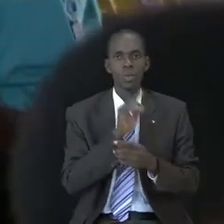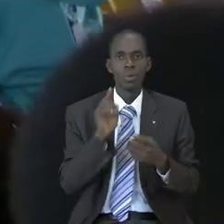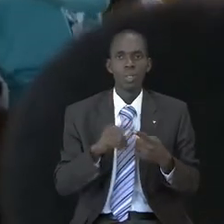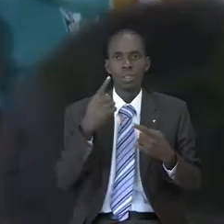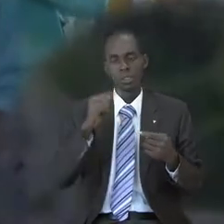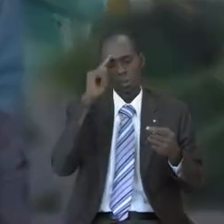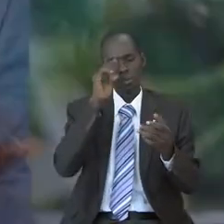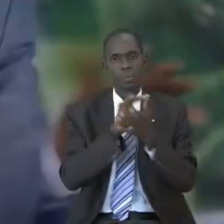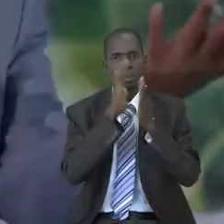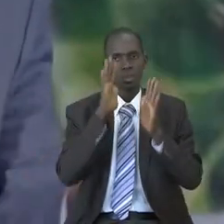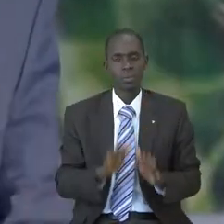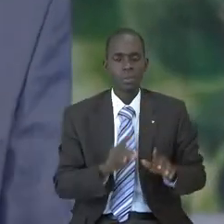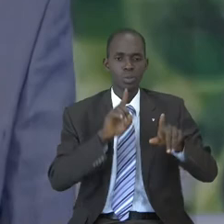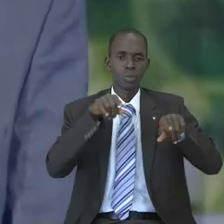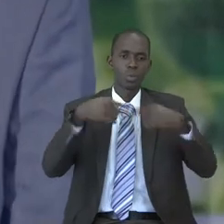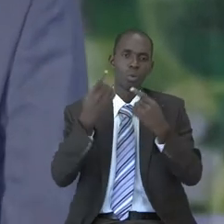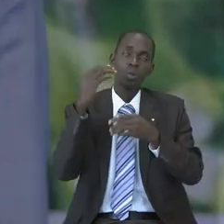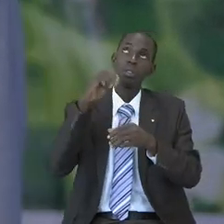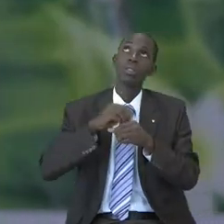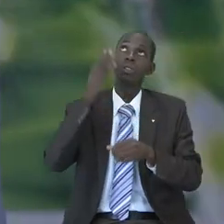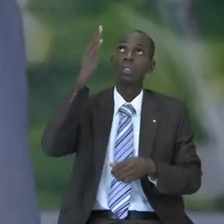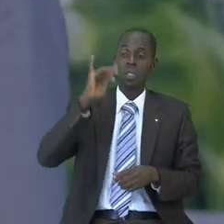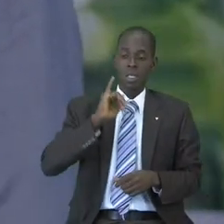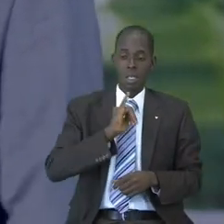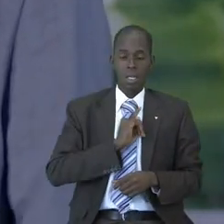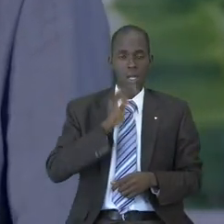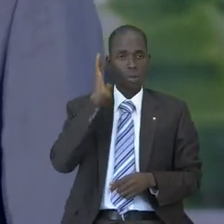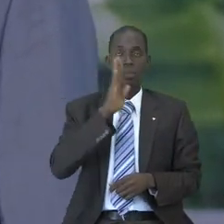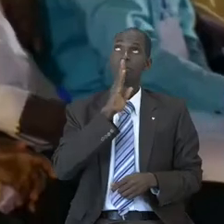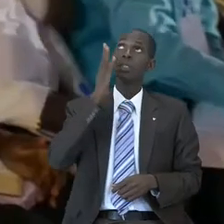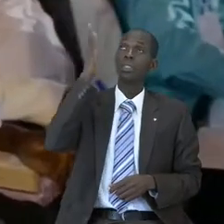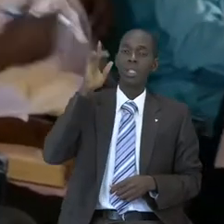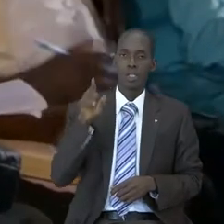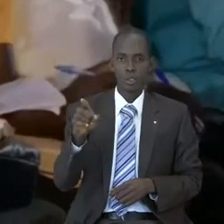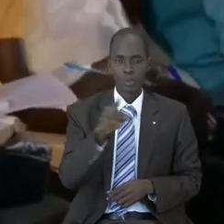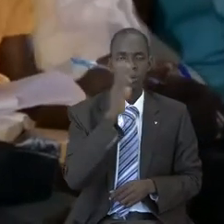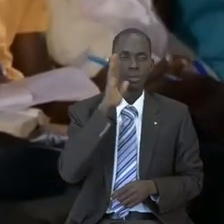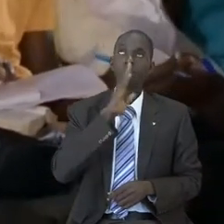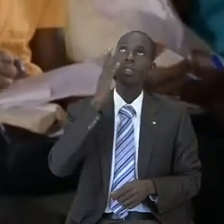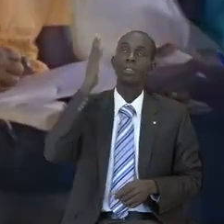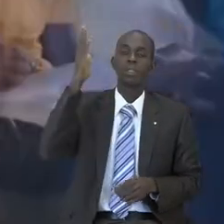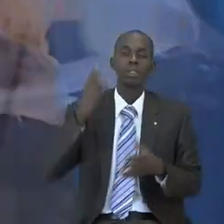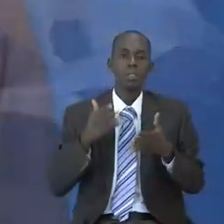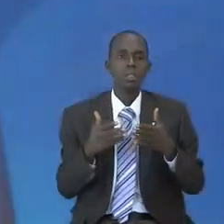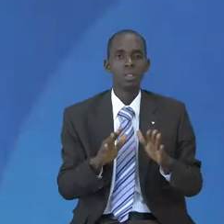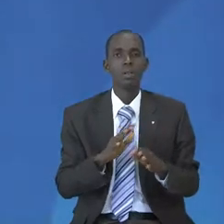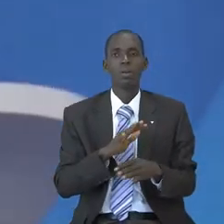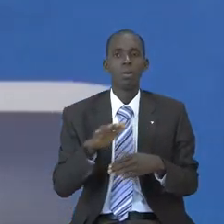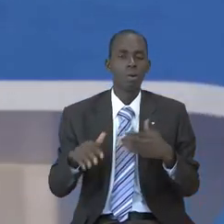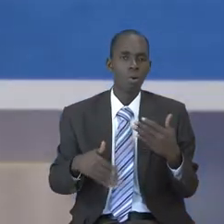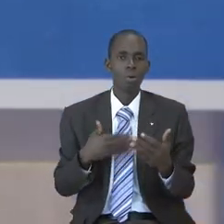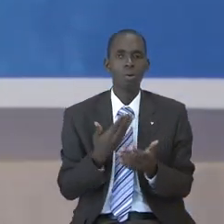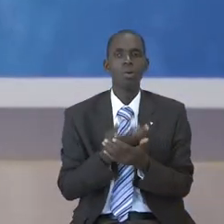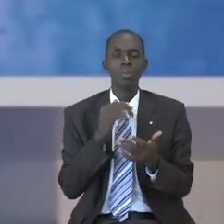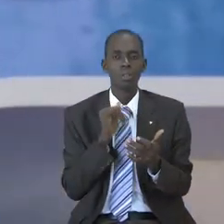go marching in. I will be there and you will be there. Let those